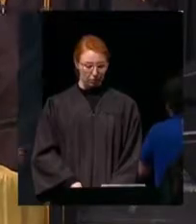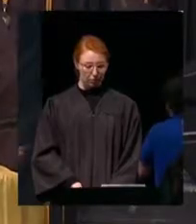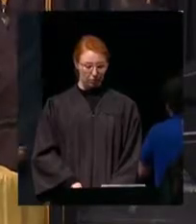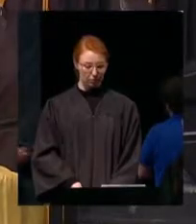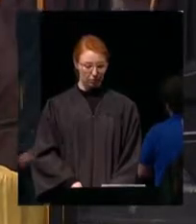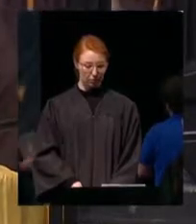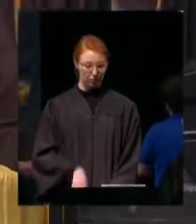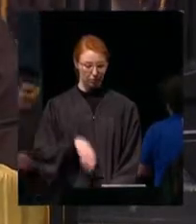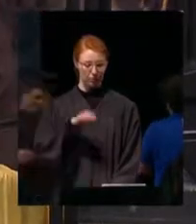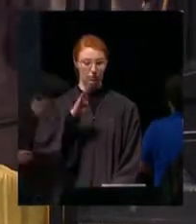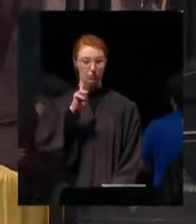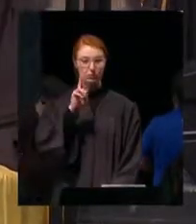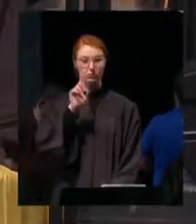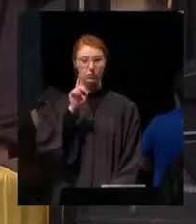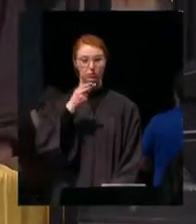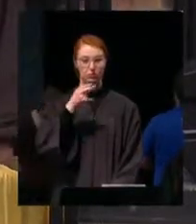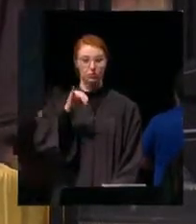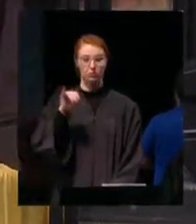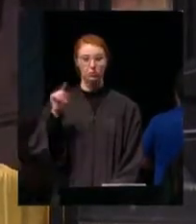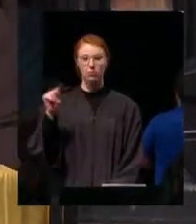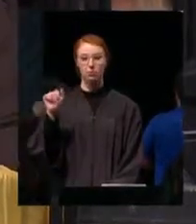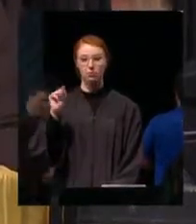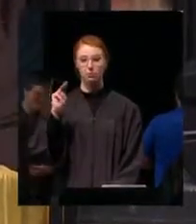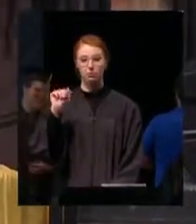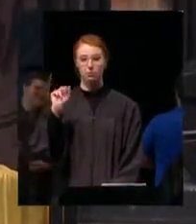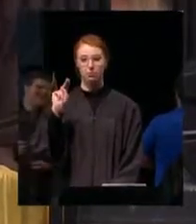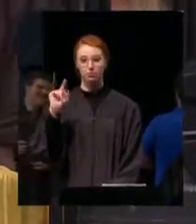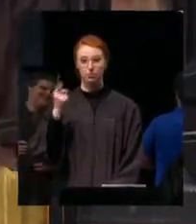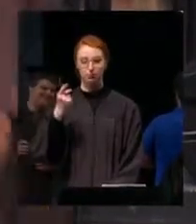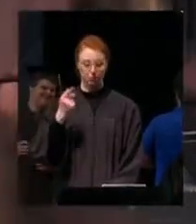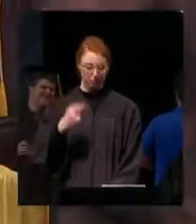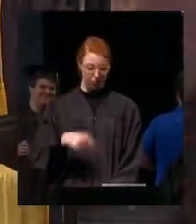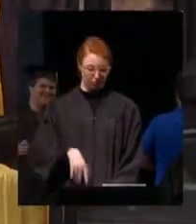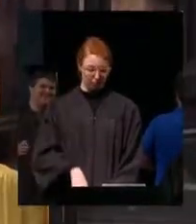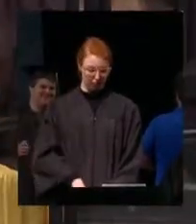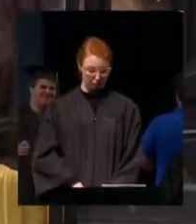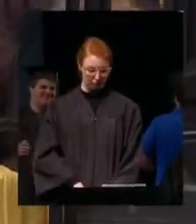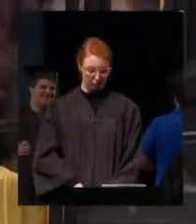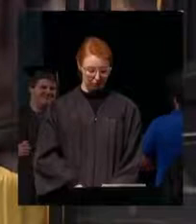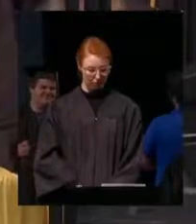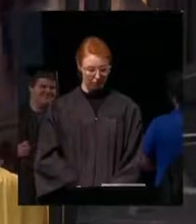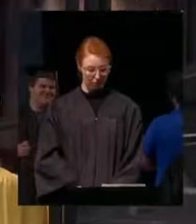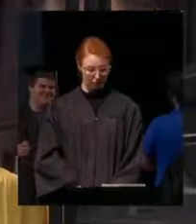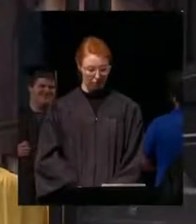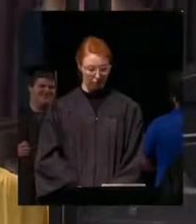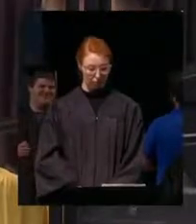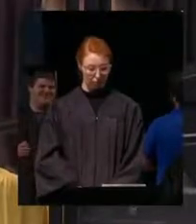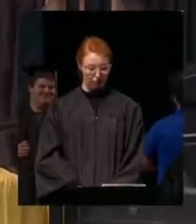Budi Tamang.